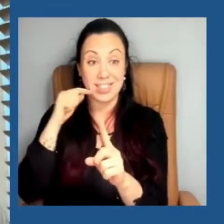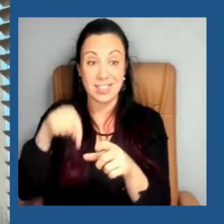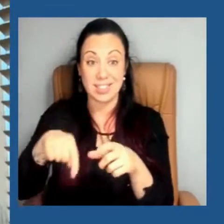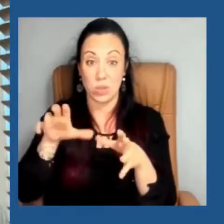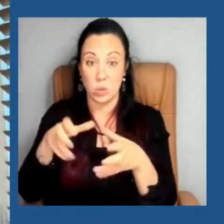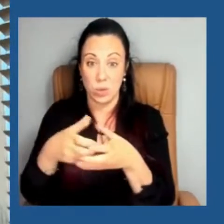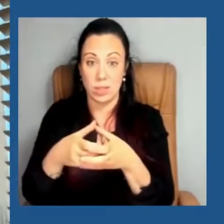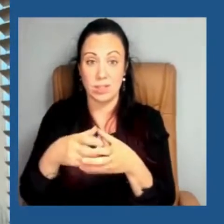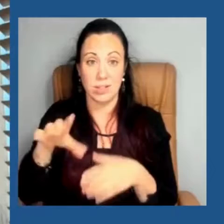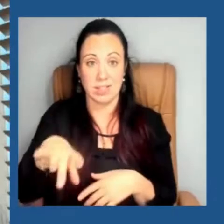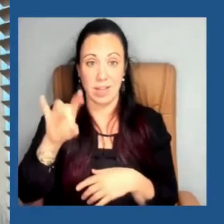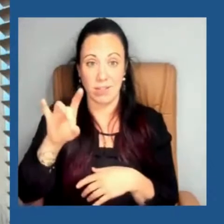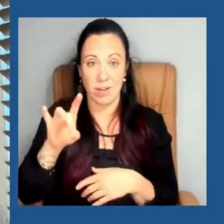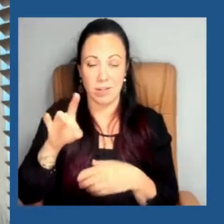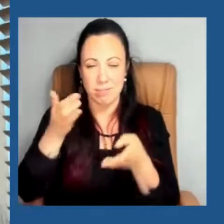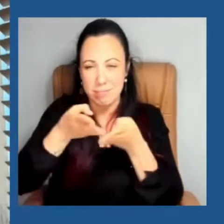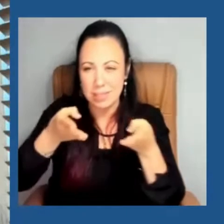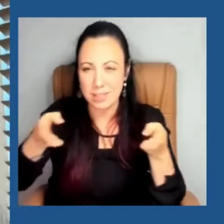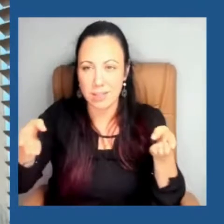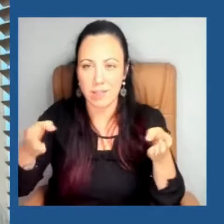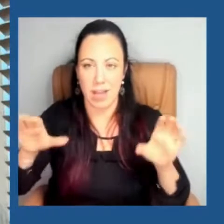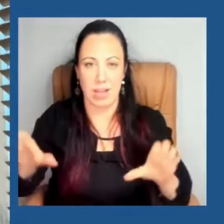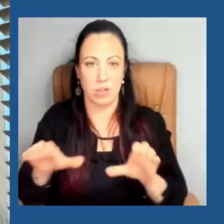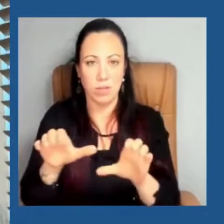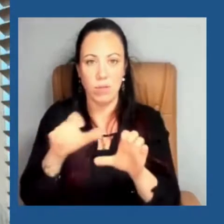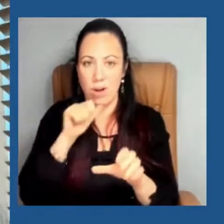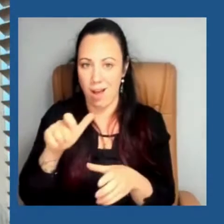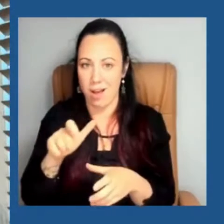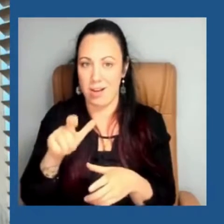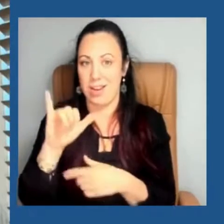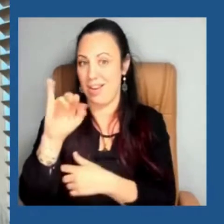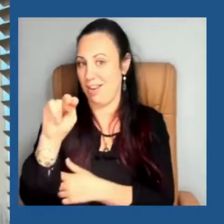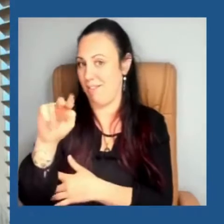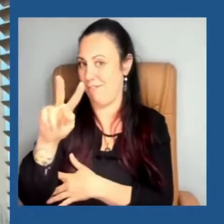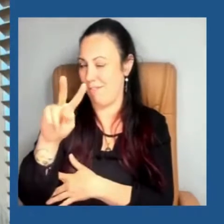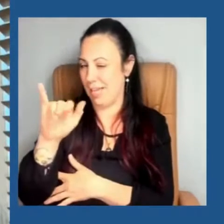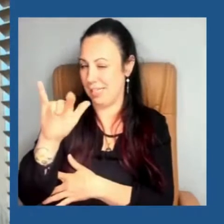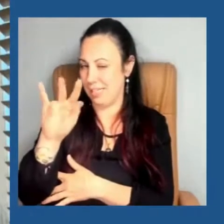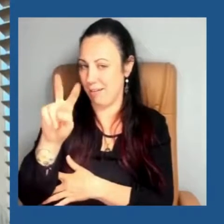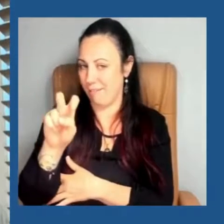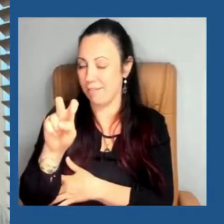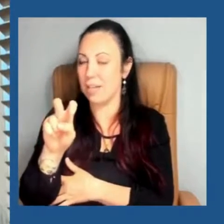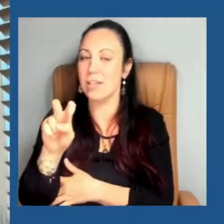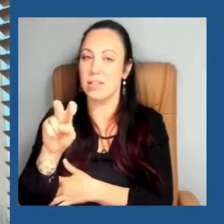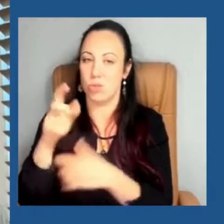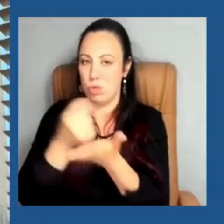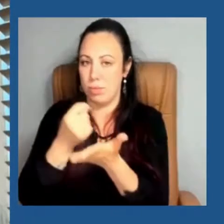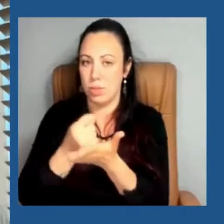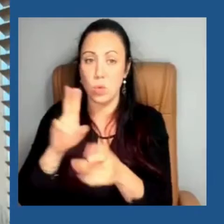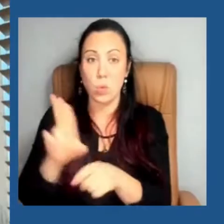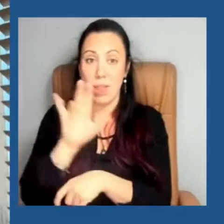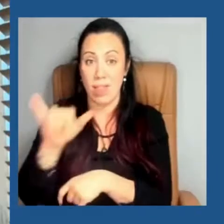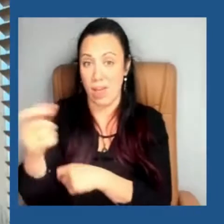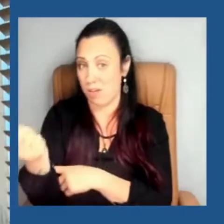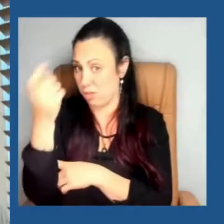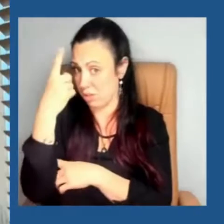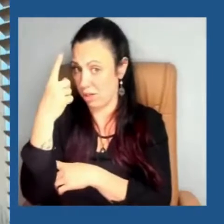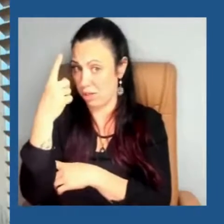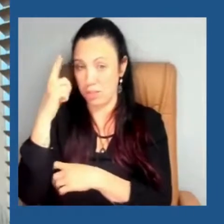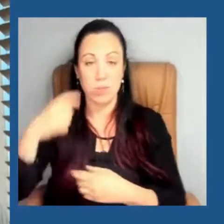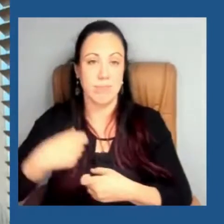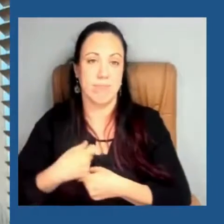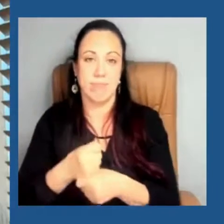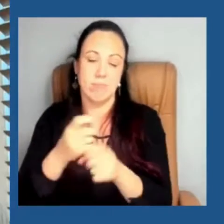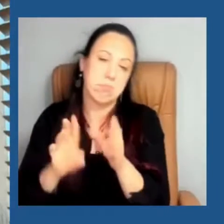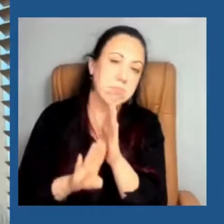the mechanisms of action of non-invasive neuromodulatory treatments and to use this understanding to develop safer,